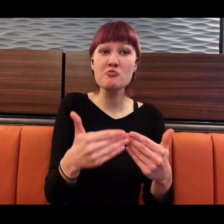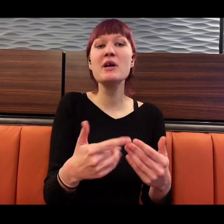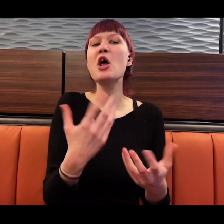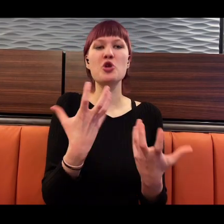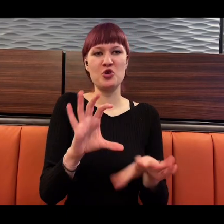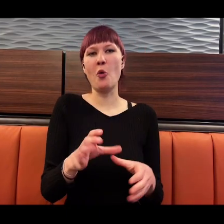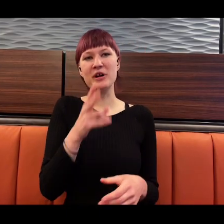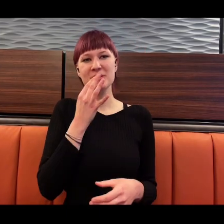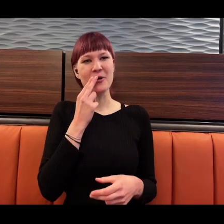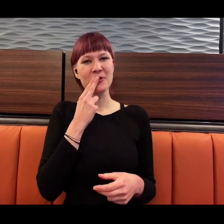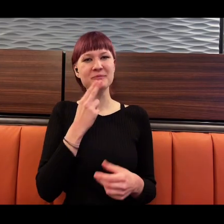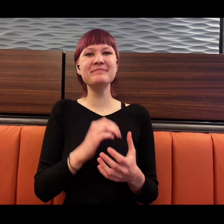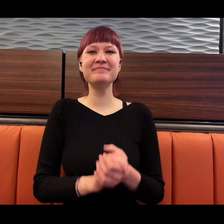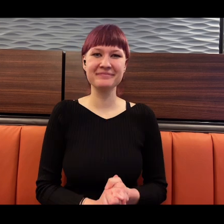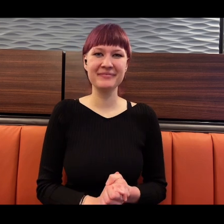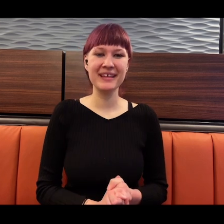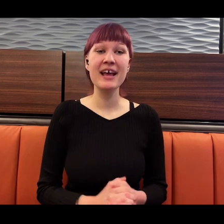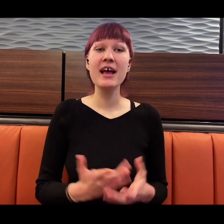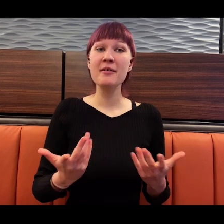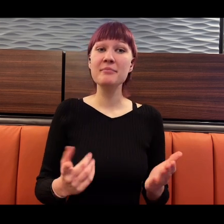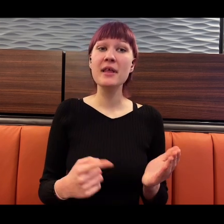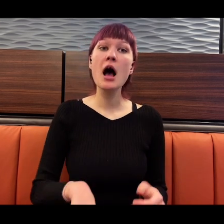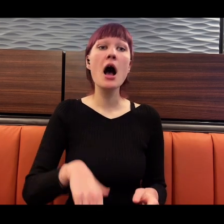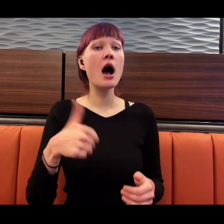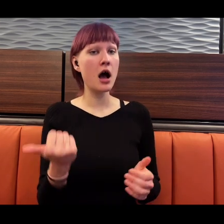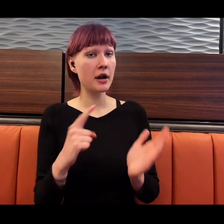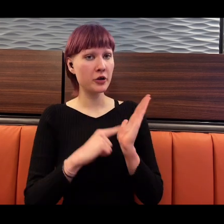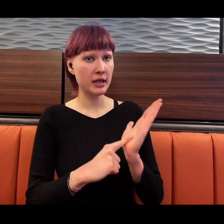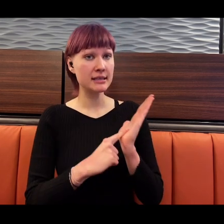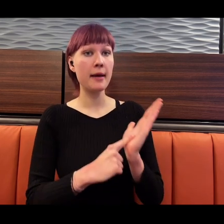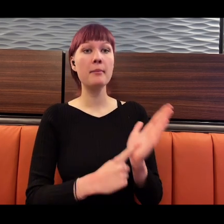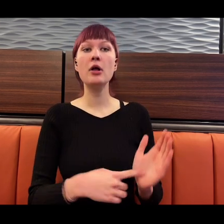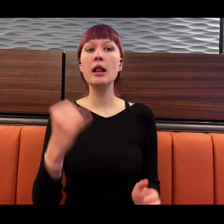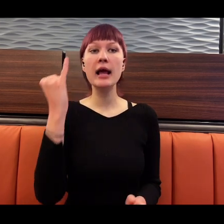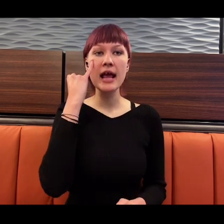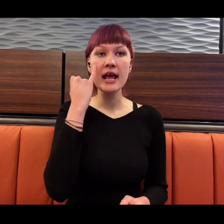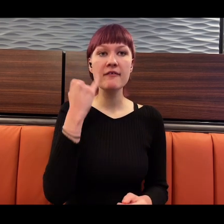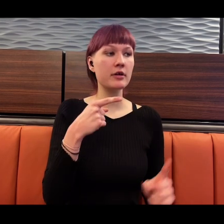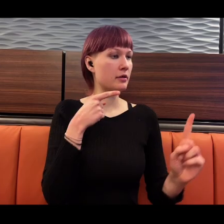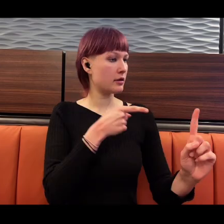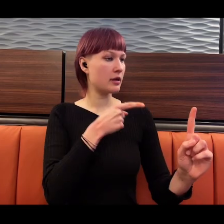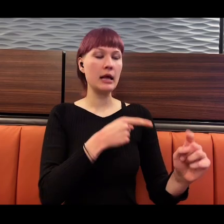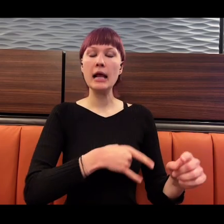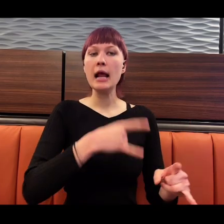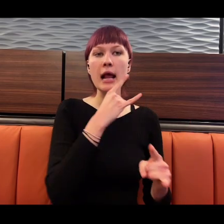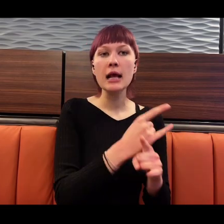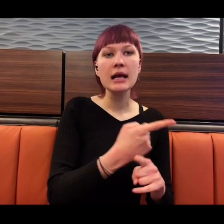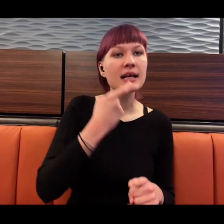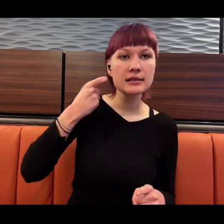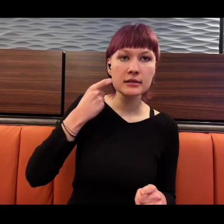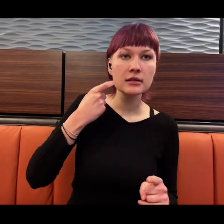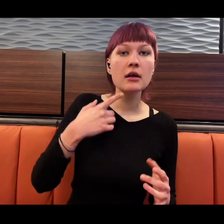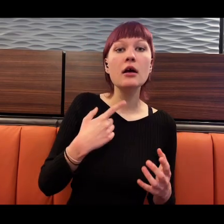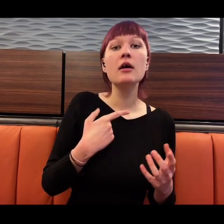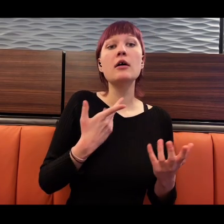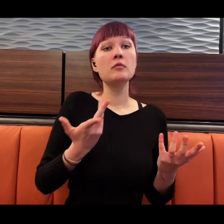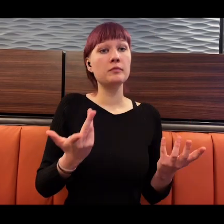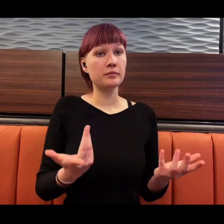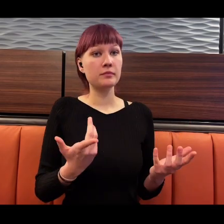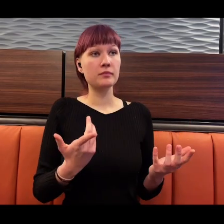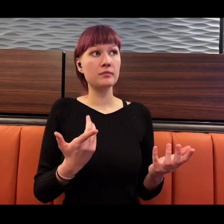that produces nausea, produces vomiting. It makes someone sick. So if you take this medication by itself,